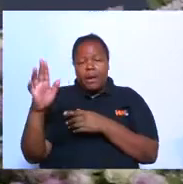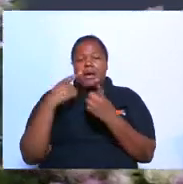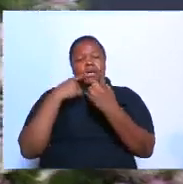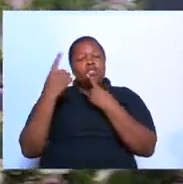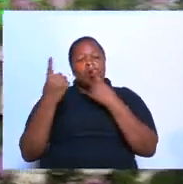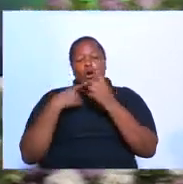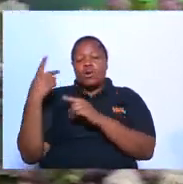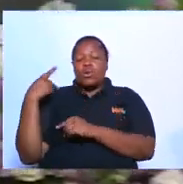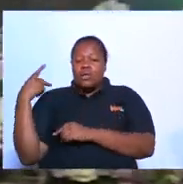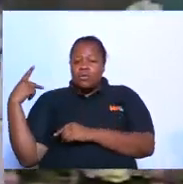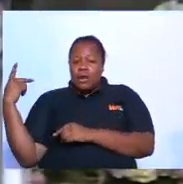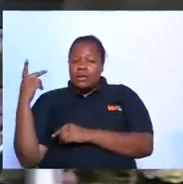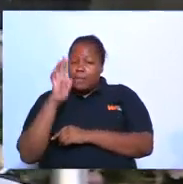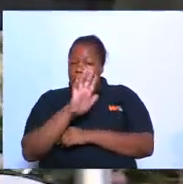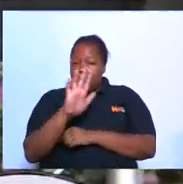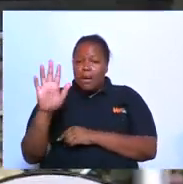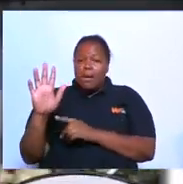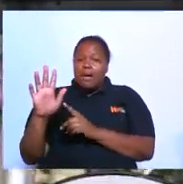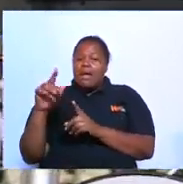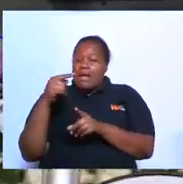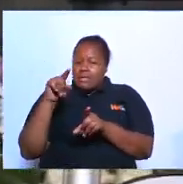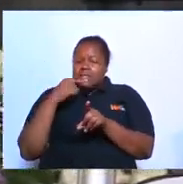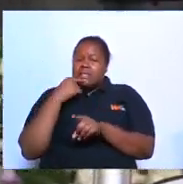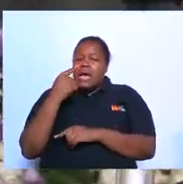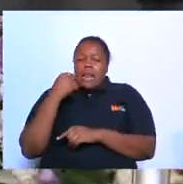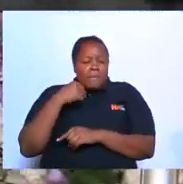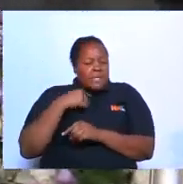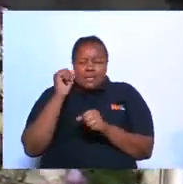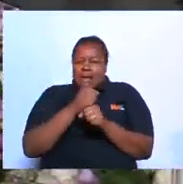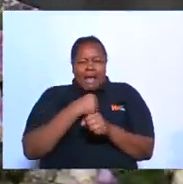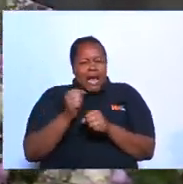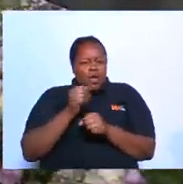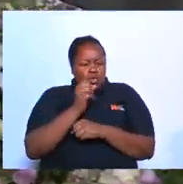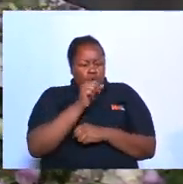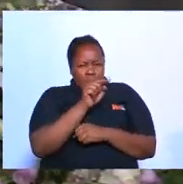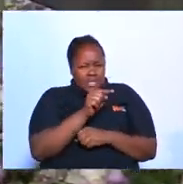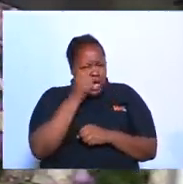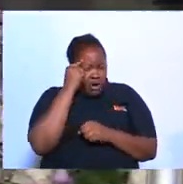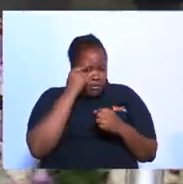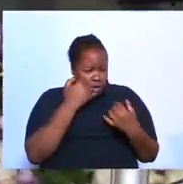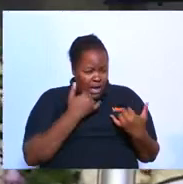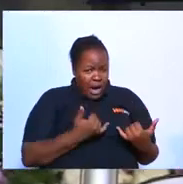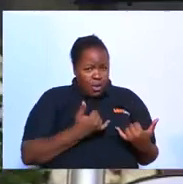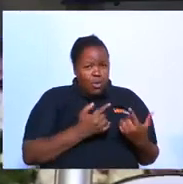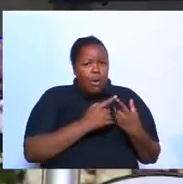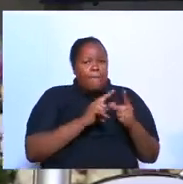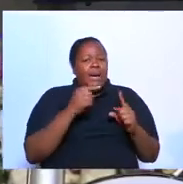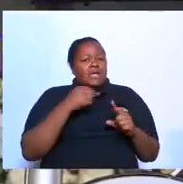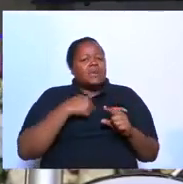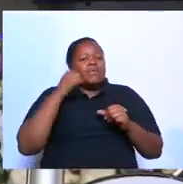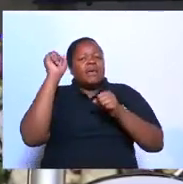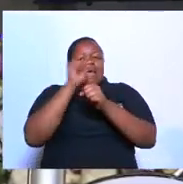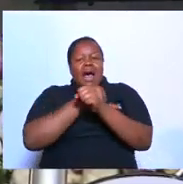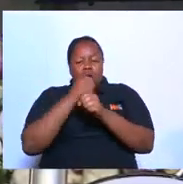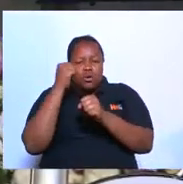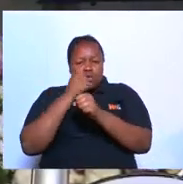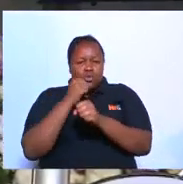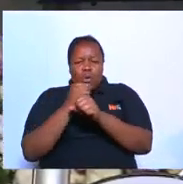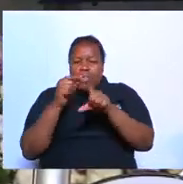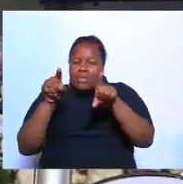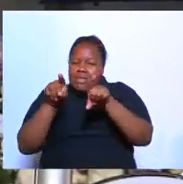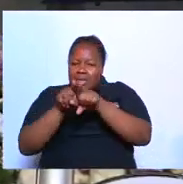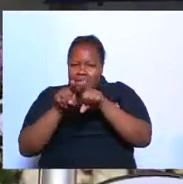pause I can tolerate this for this time but I will not be able to do the same